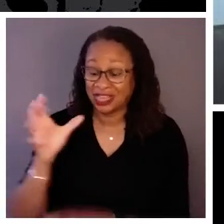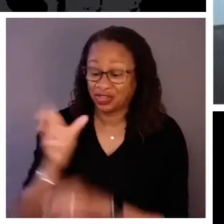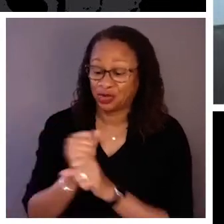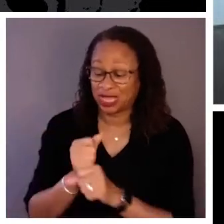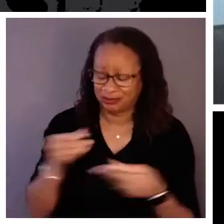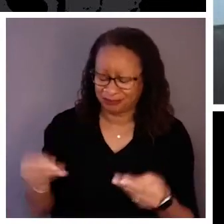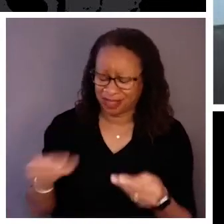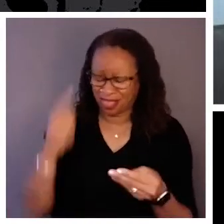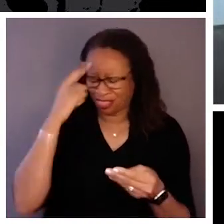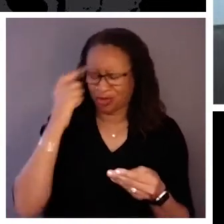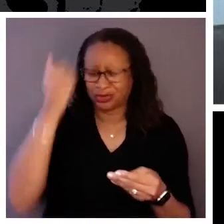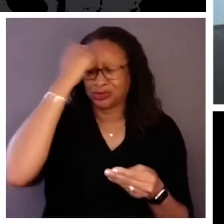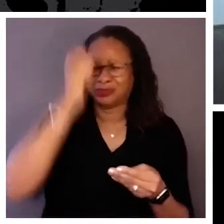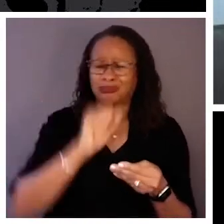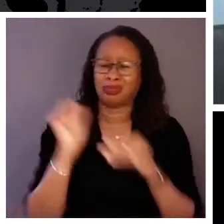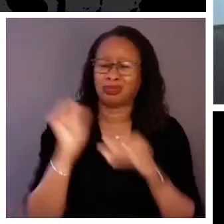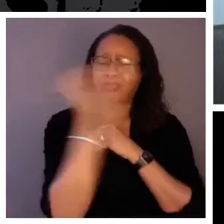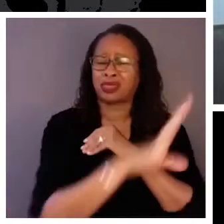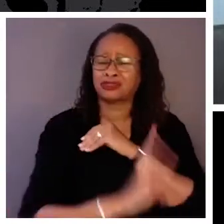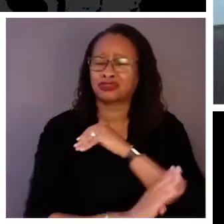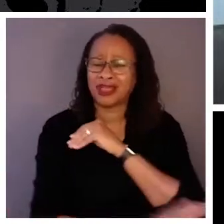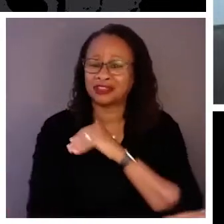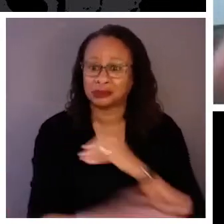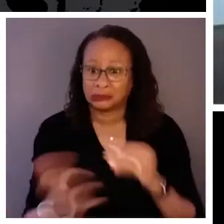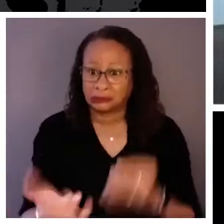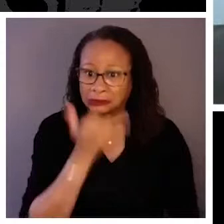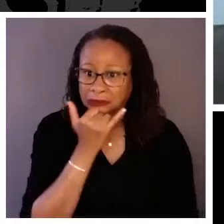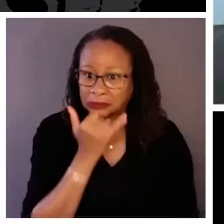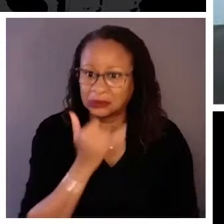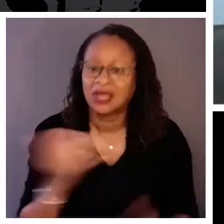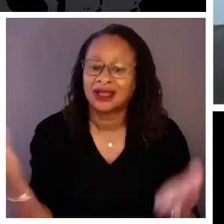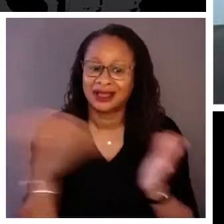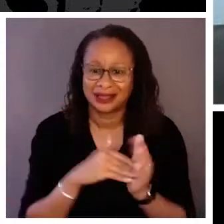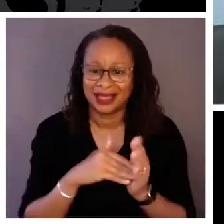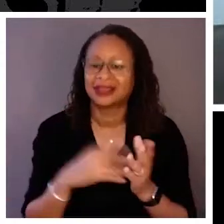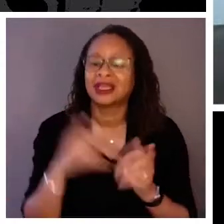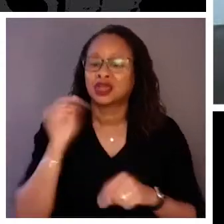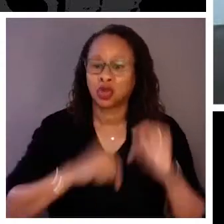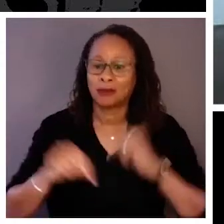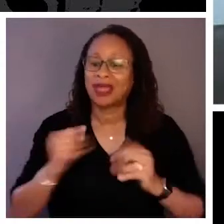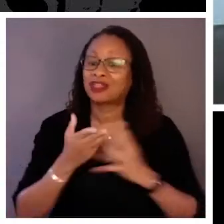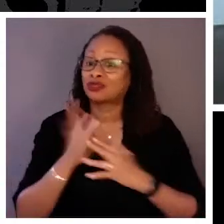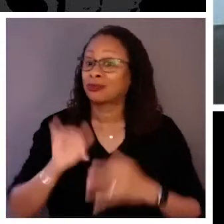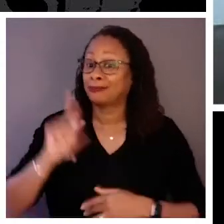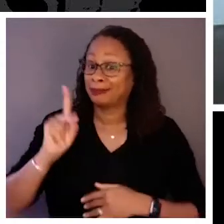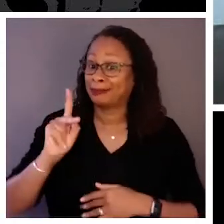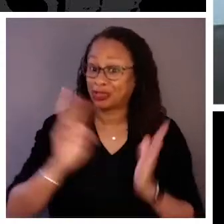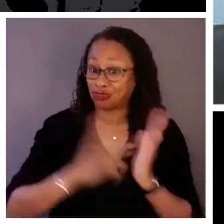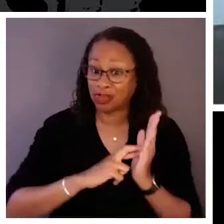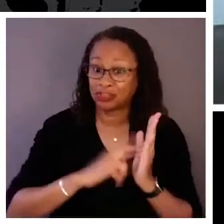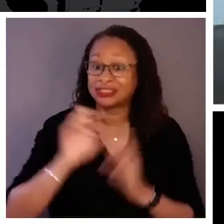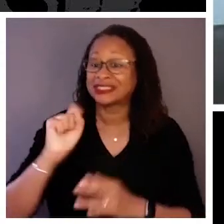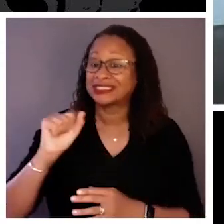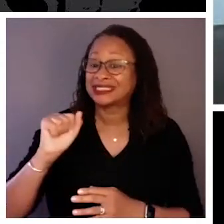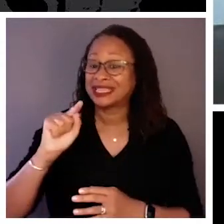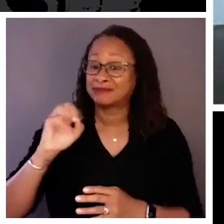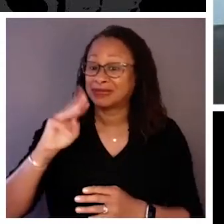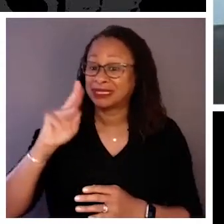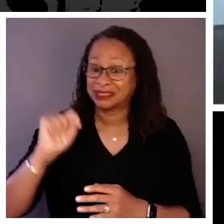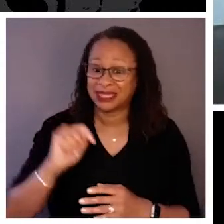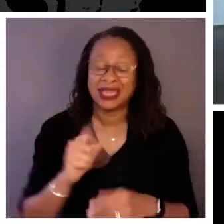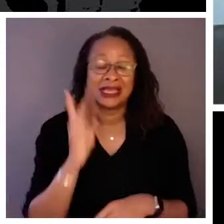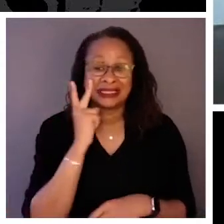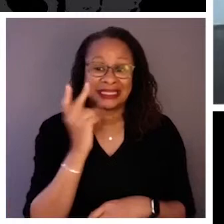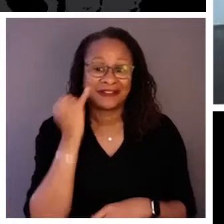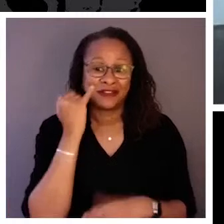that you don't need to keep and you tossed it already, again, go back through your bank records and see if you got